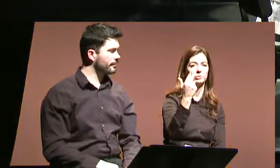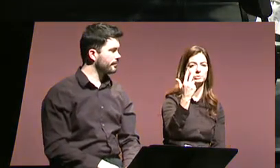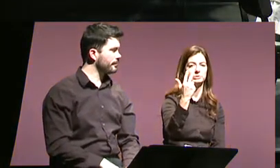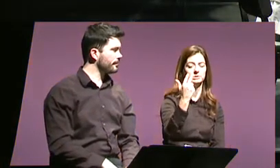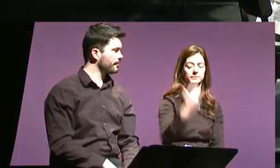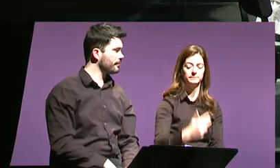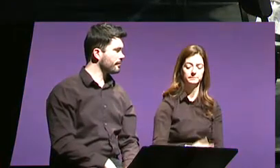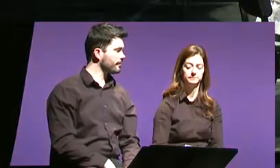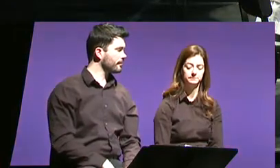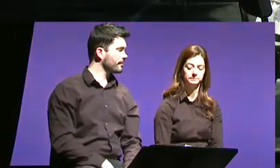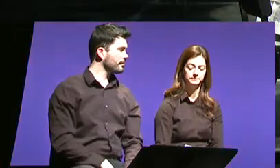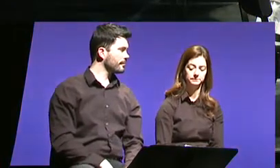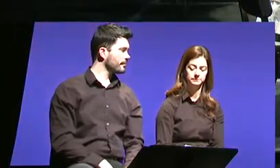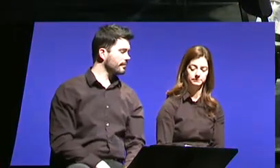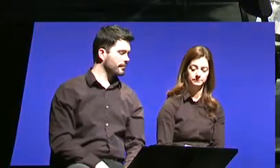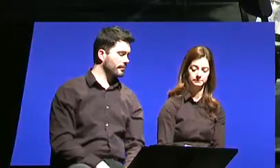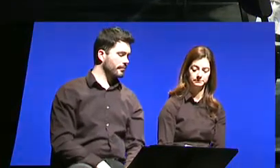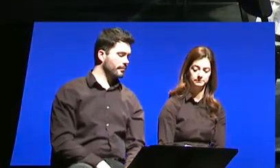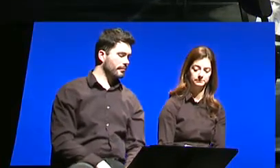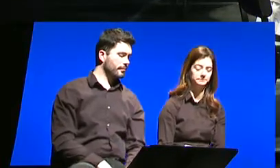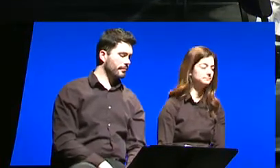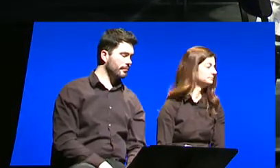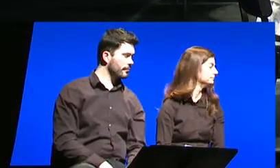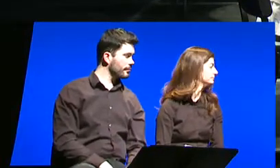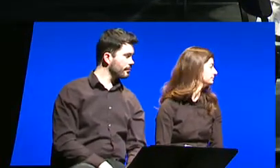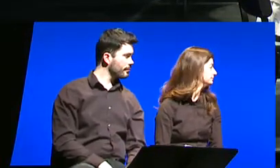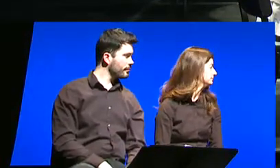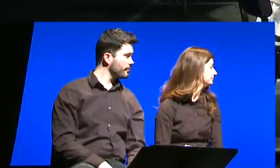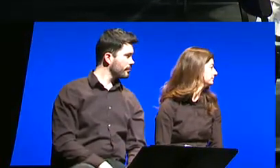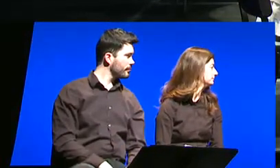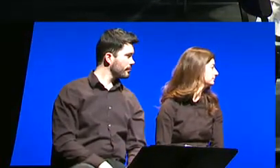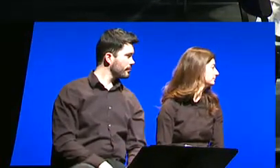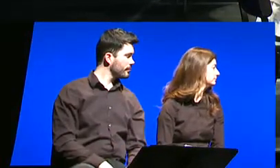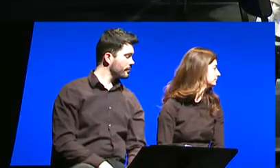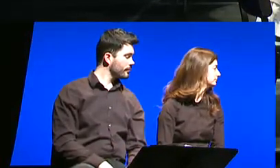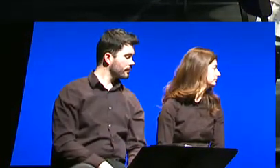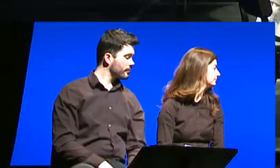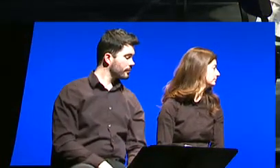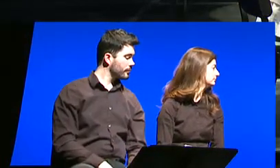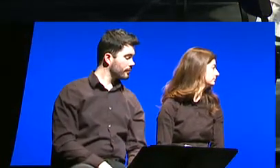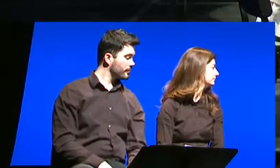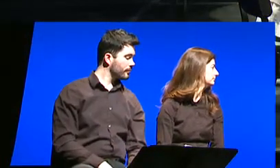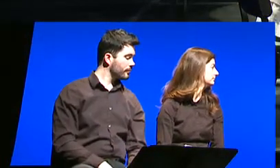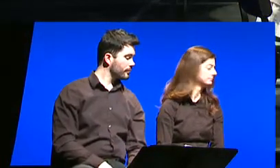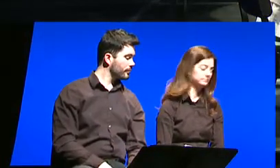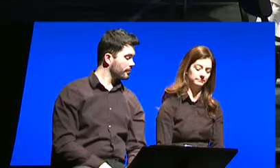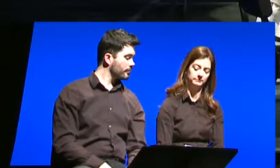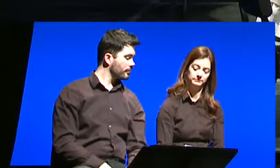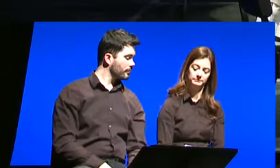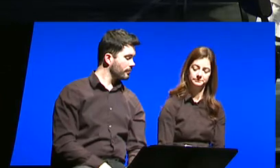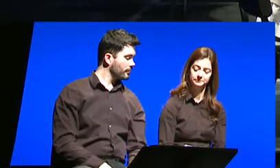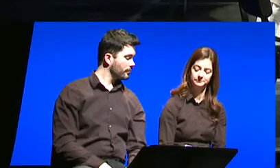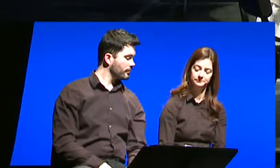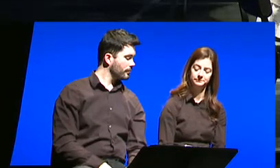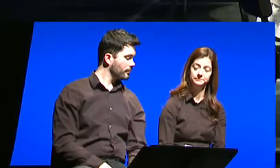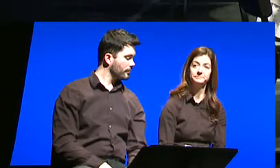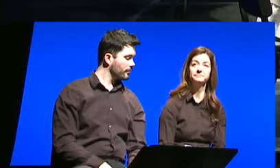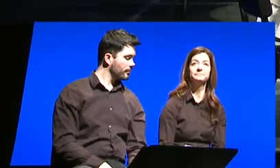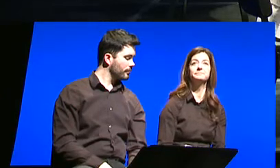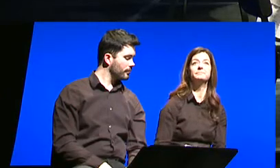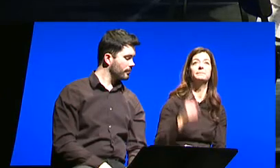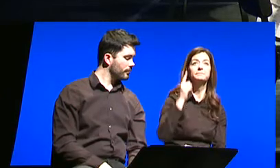2013. Kabul, Afghanistan. Khuda hafiz. Khuda hafiz. Khuda hafiz. Khuda hafiz. Khuda hafiz. May Allah be with